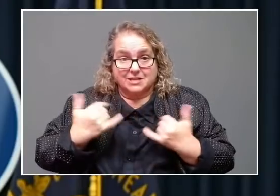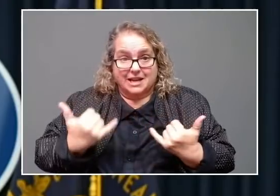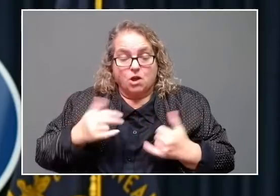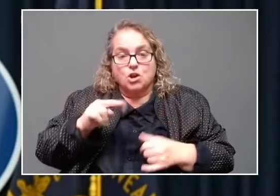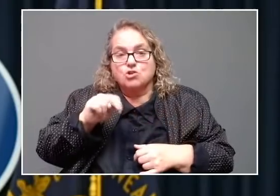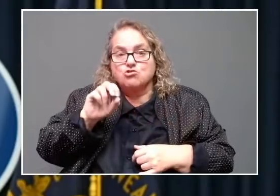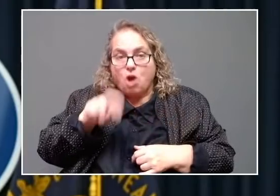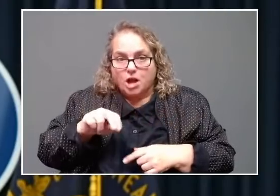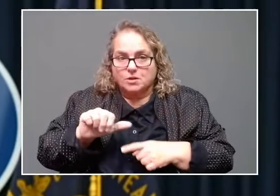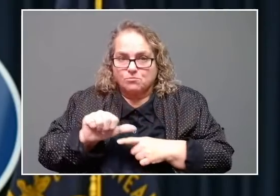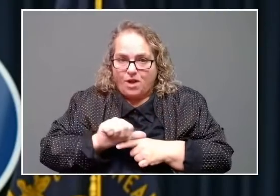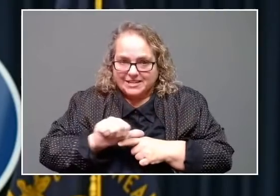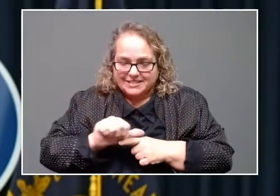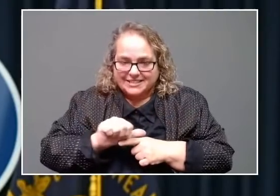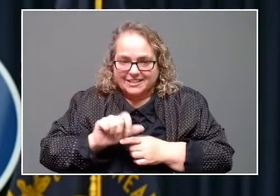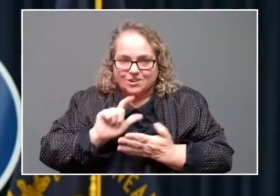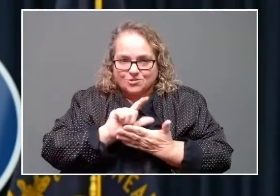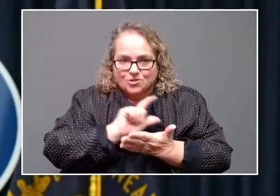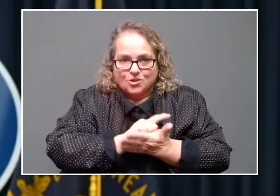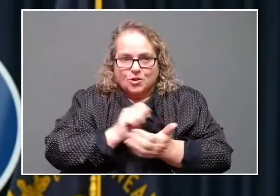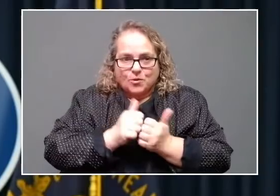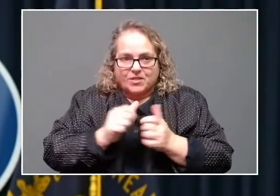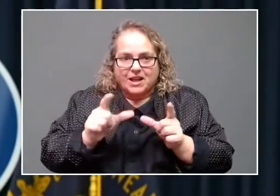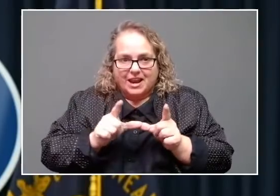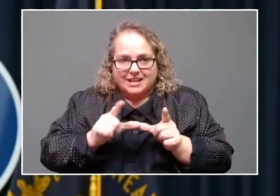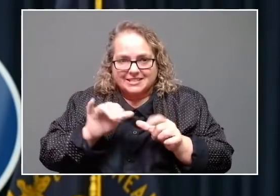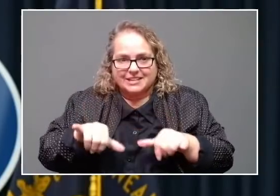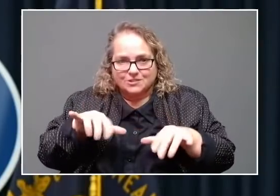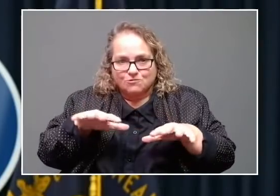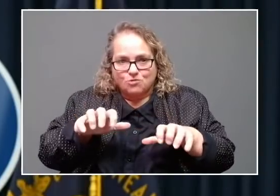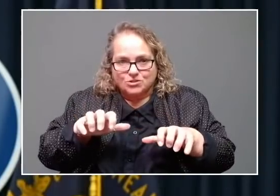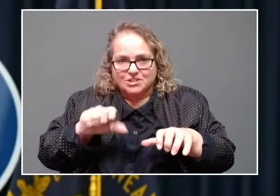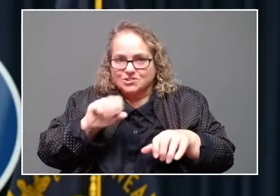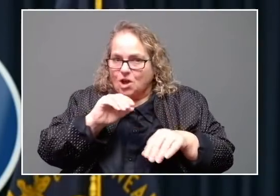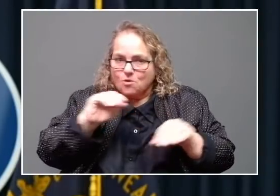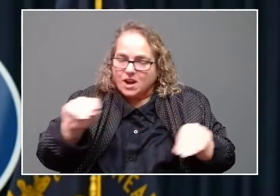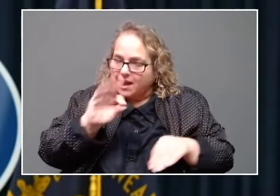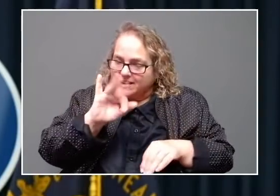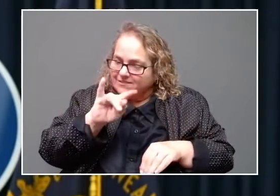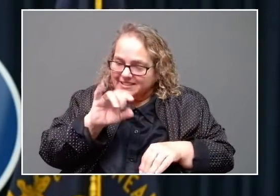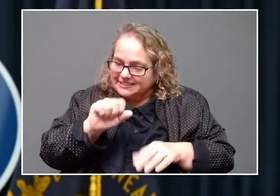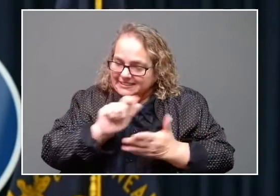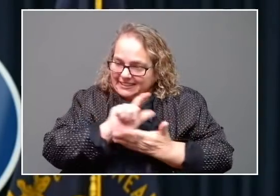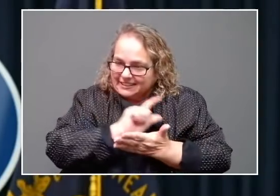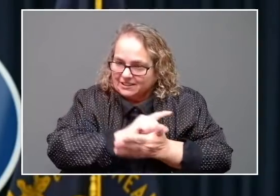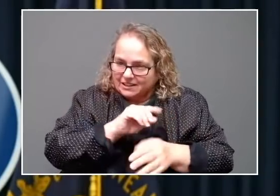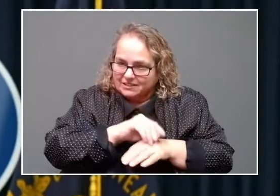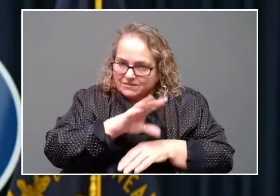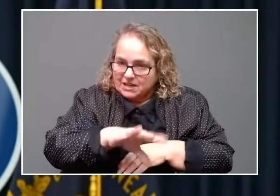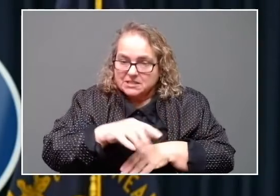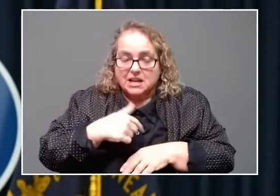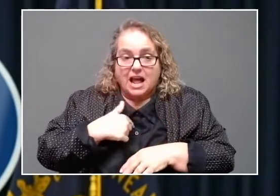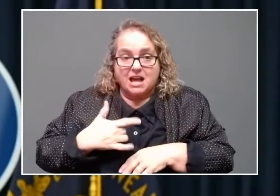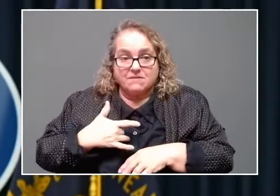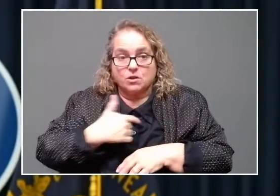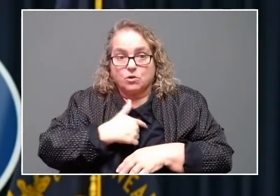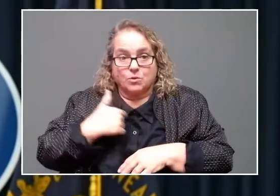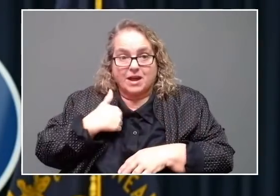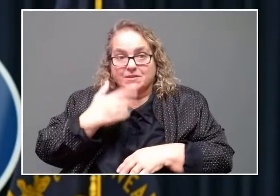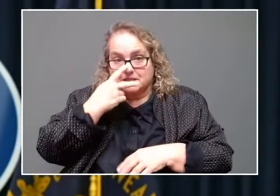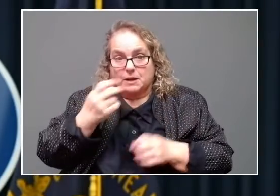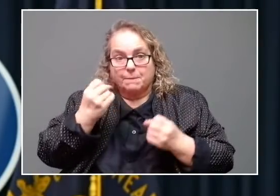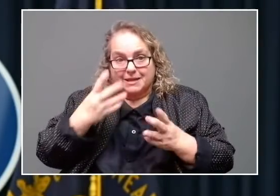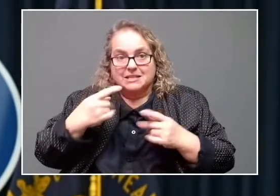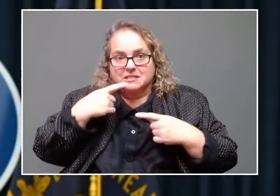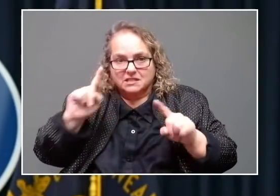attorney with a license that is frozen, so none of this is legal advice? I believe that we have seen many successful